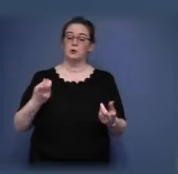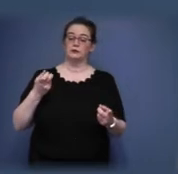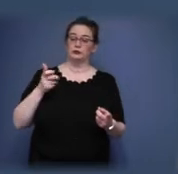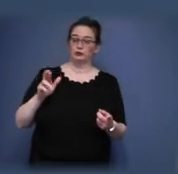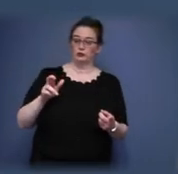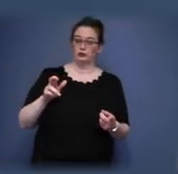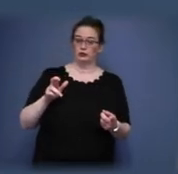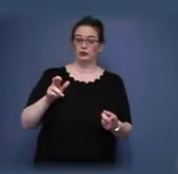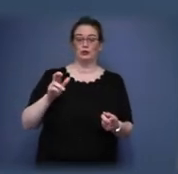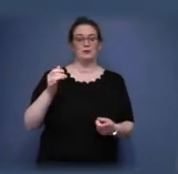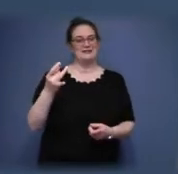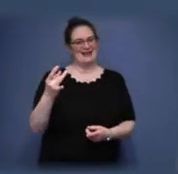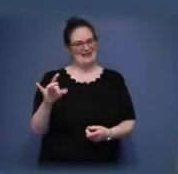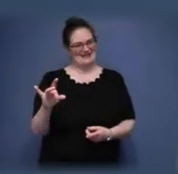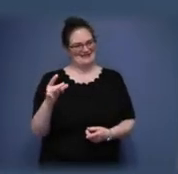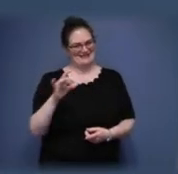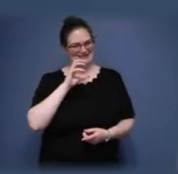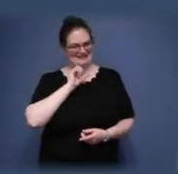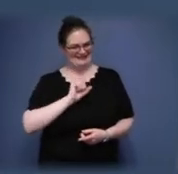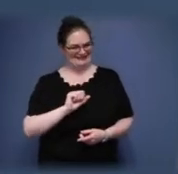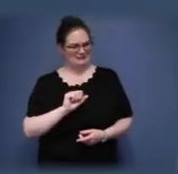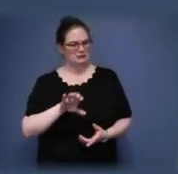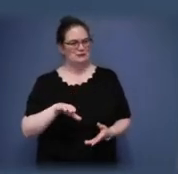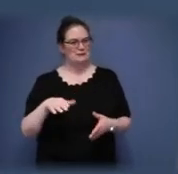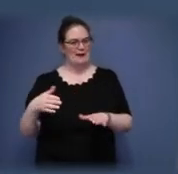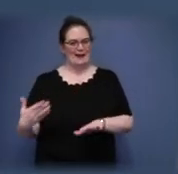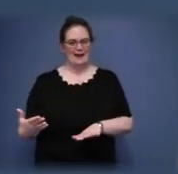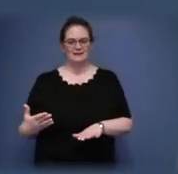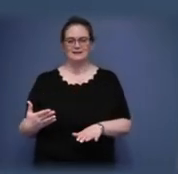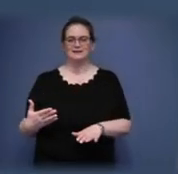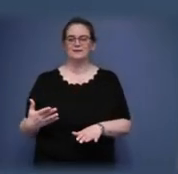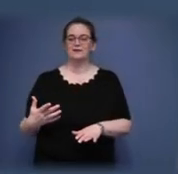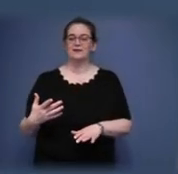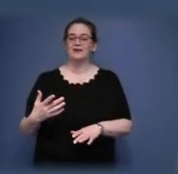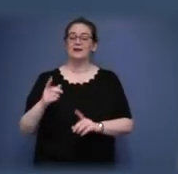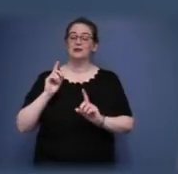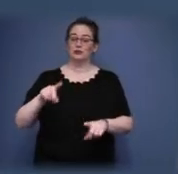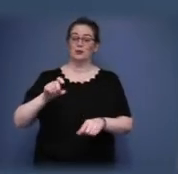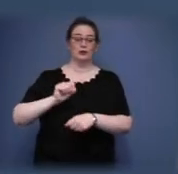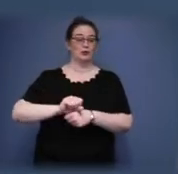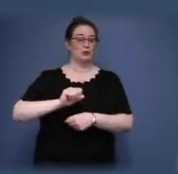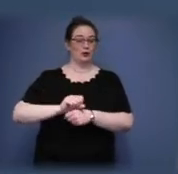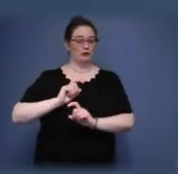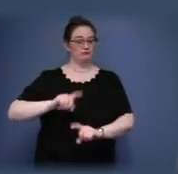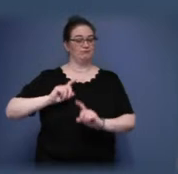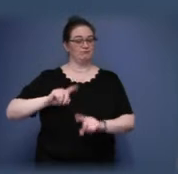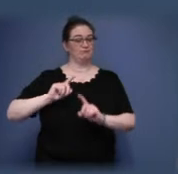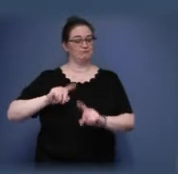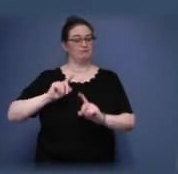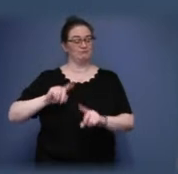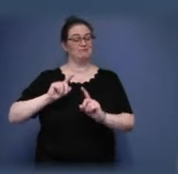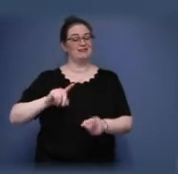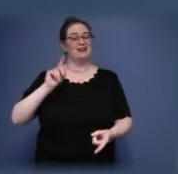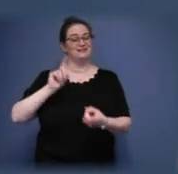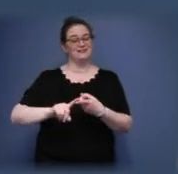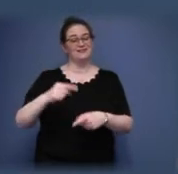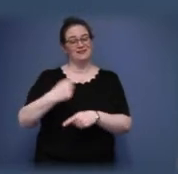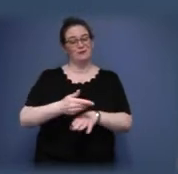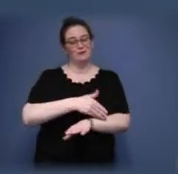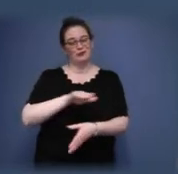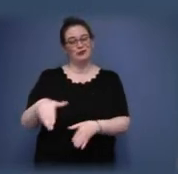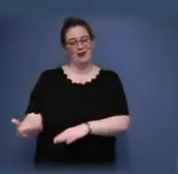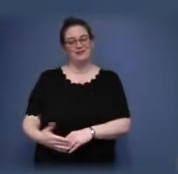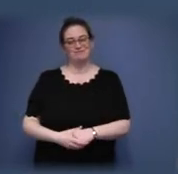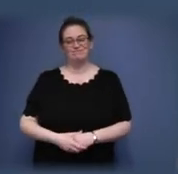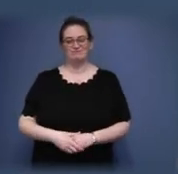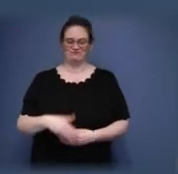was 18 when she passed, and she went to work at the Artemis Center for Guidance to the day before she died. So